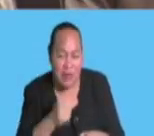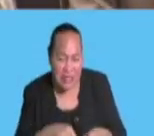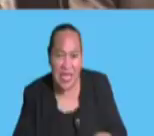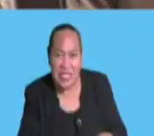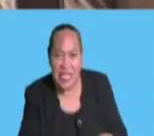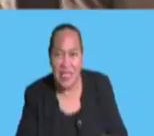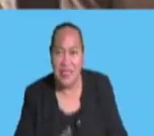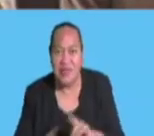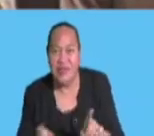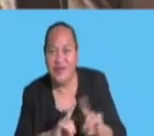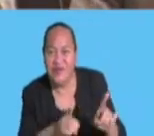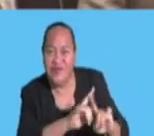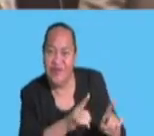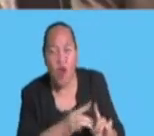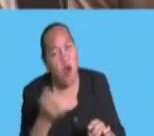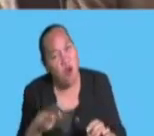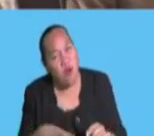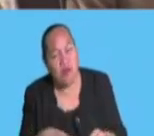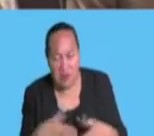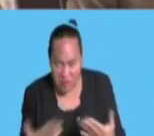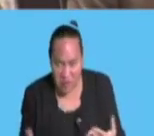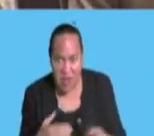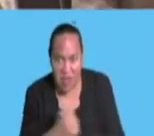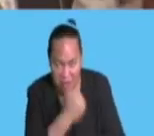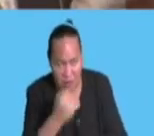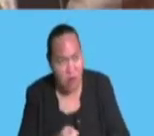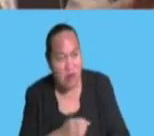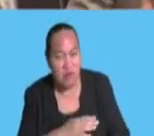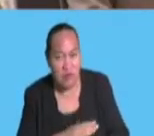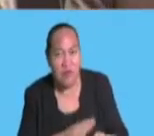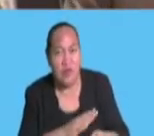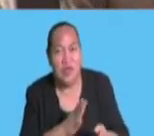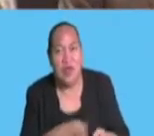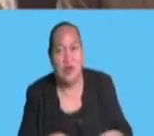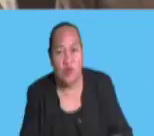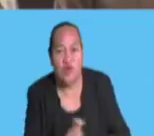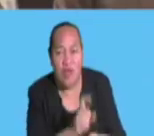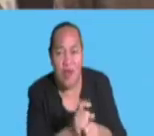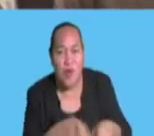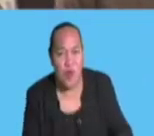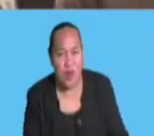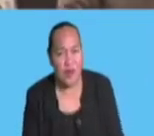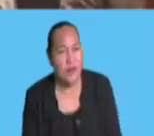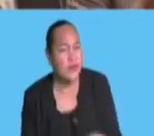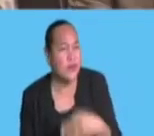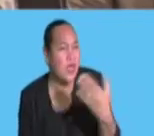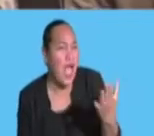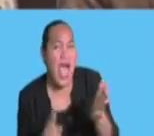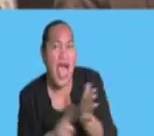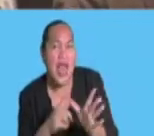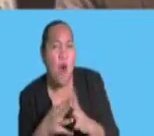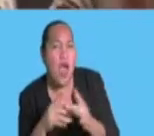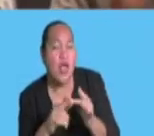the traction seal, Vatovanai Hill, all that work has been carried out. Honorable Nico Nawaikul has asked, how are we going to fix the potholes? We fix